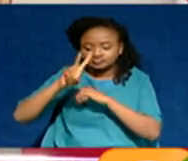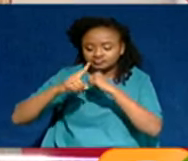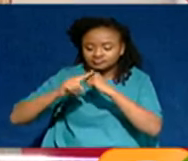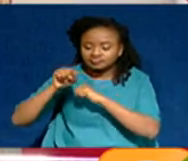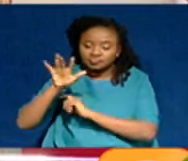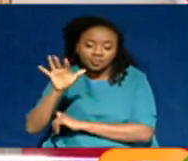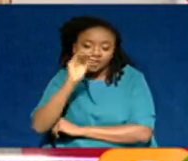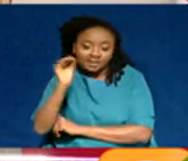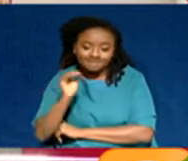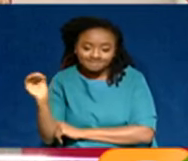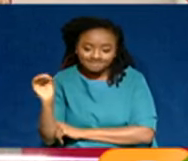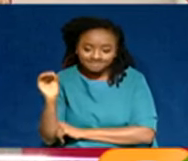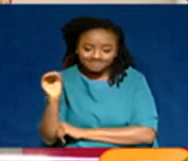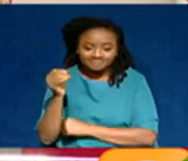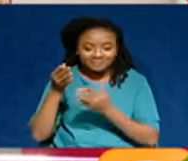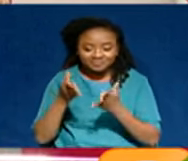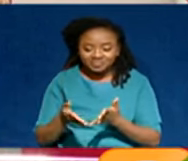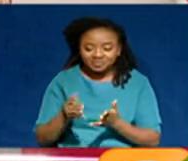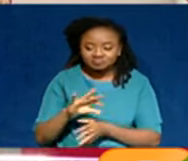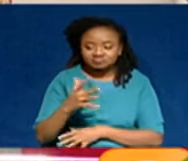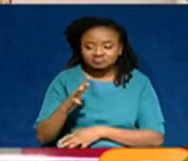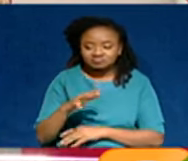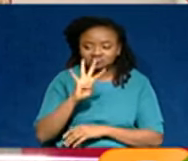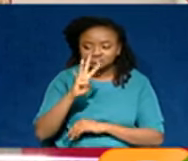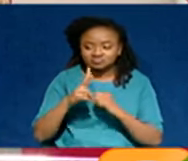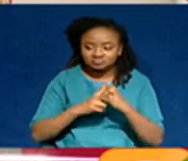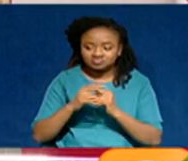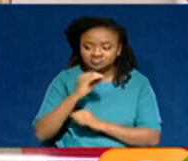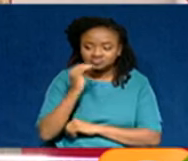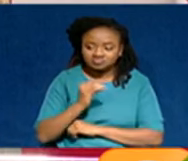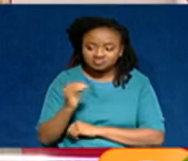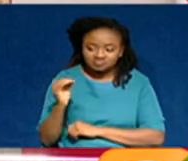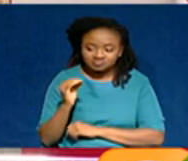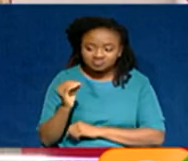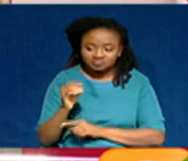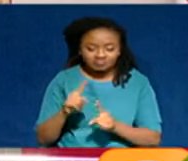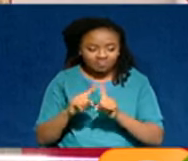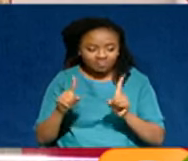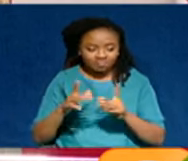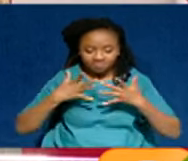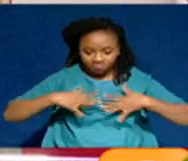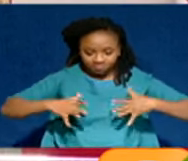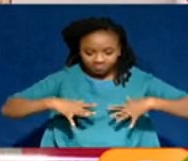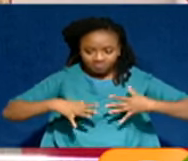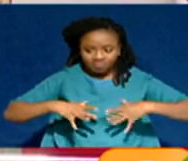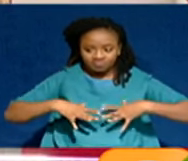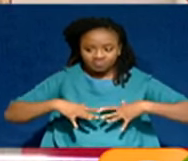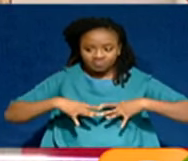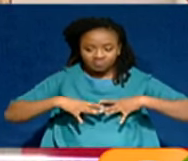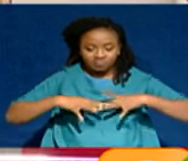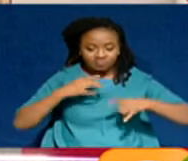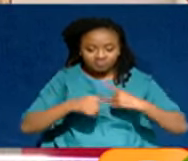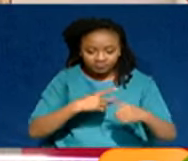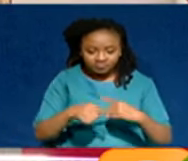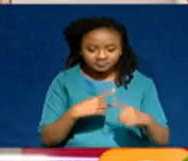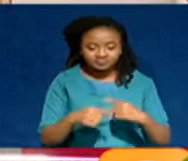26.5% to reach an average revenue ratio of 47%, yet citizens continue to decry